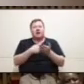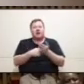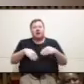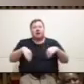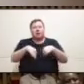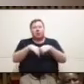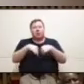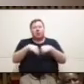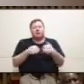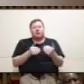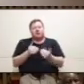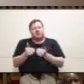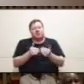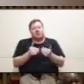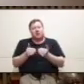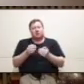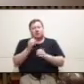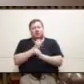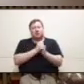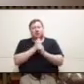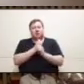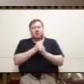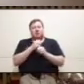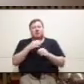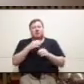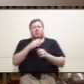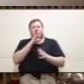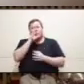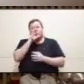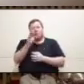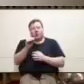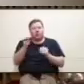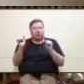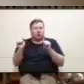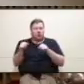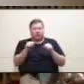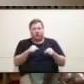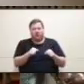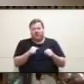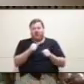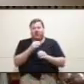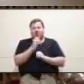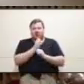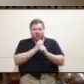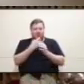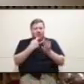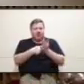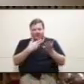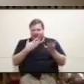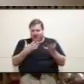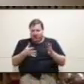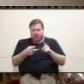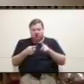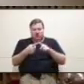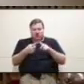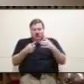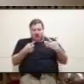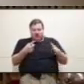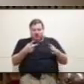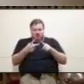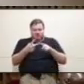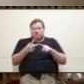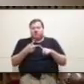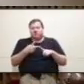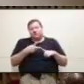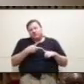did that. They requested an approval to buy that waste management equipment. The second part of it is that, yes, the target